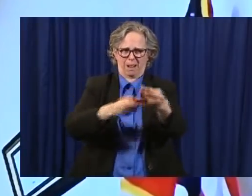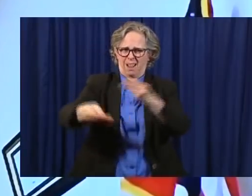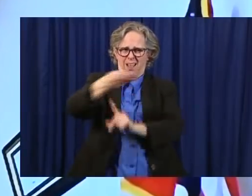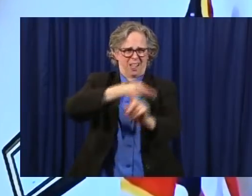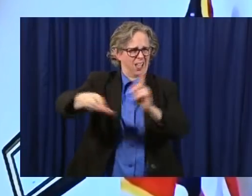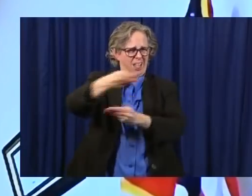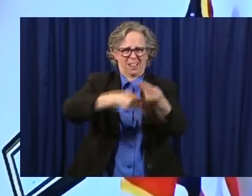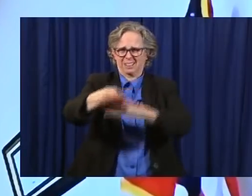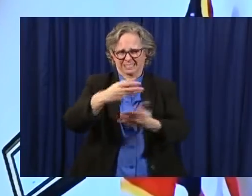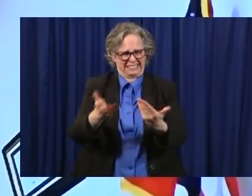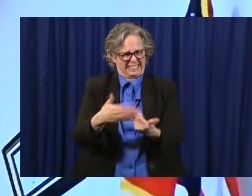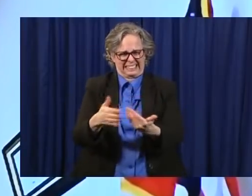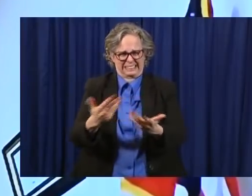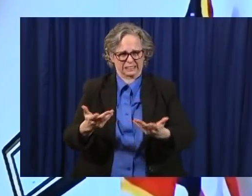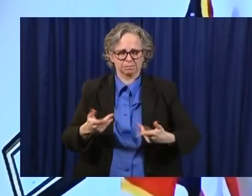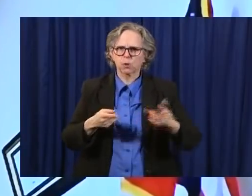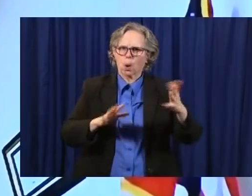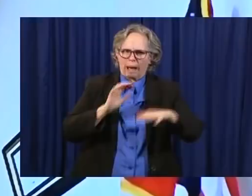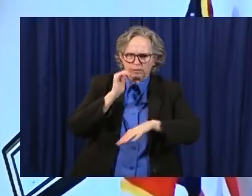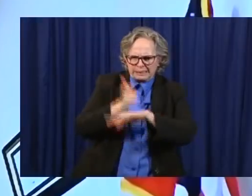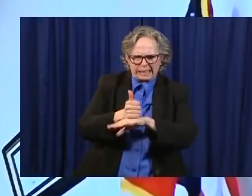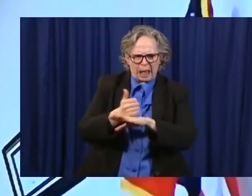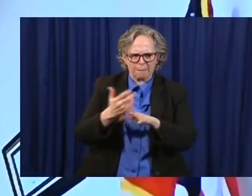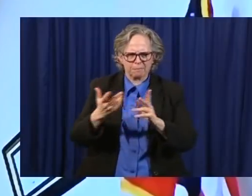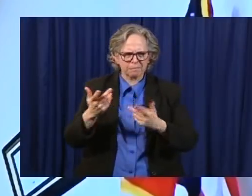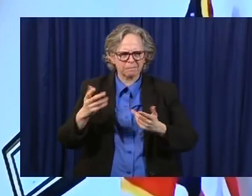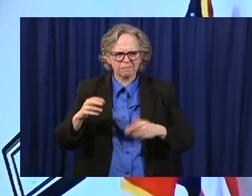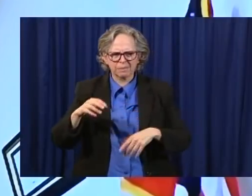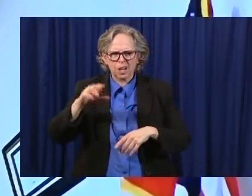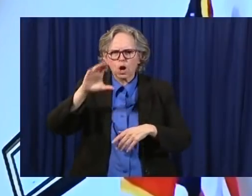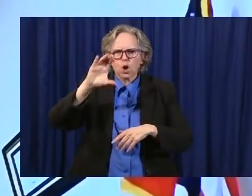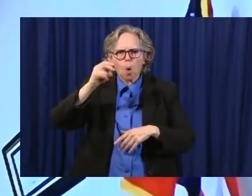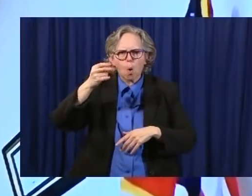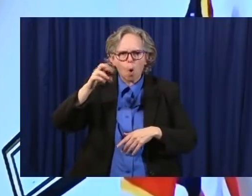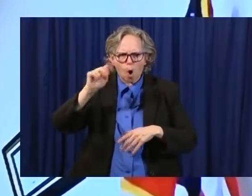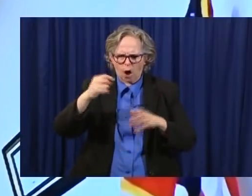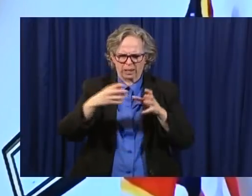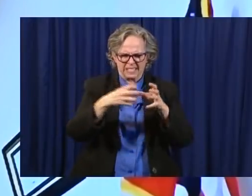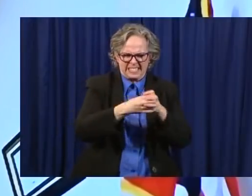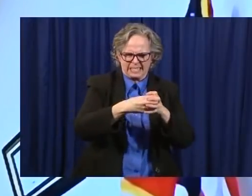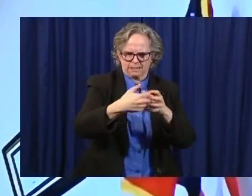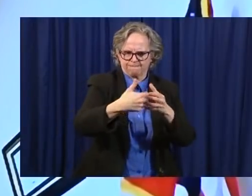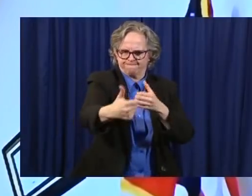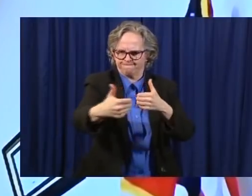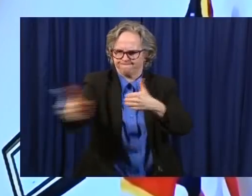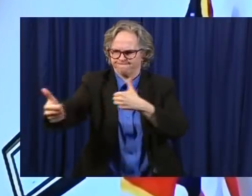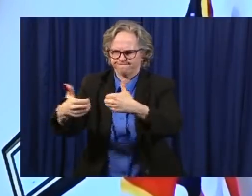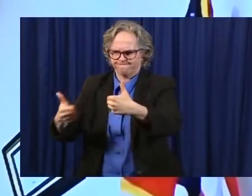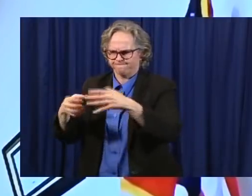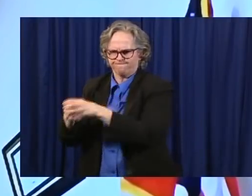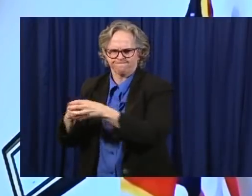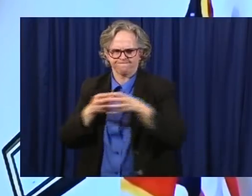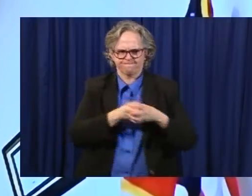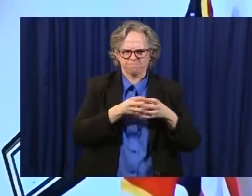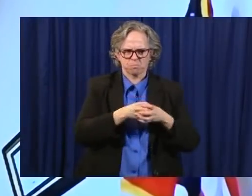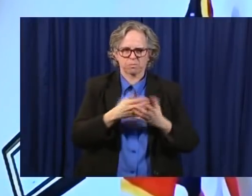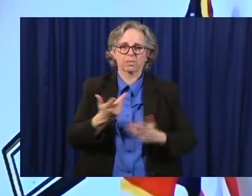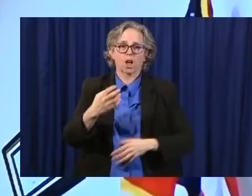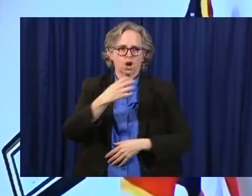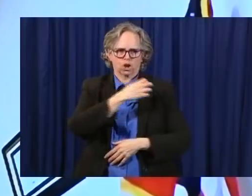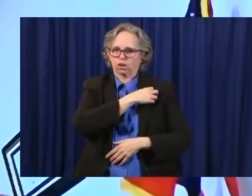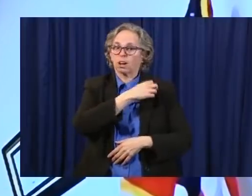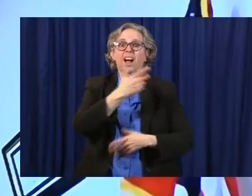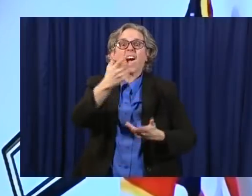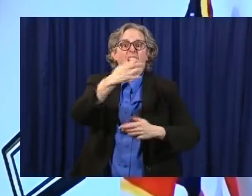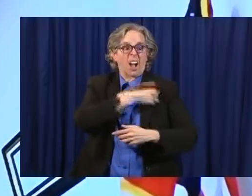She cohorts units, and the guards are assigned to a unit. The warden's assigned to a unit. They don't